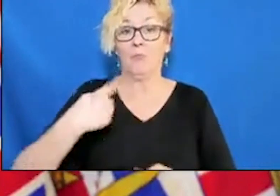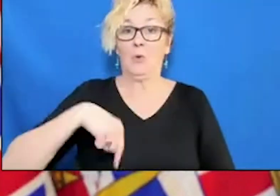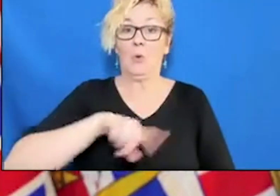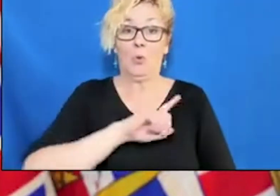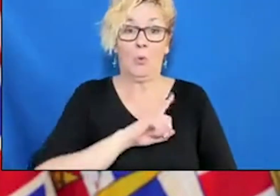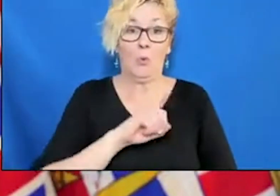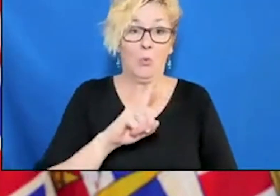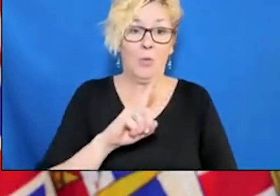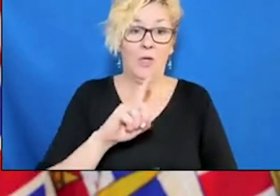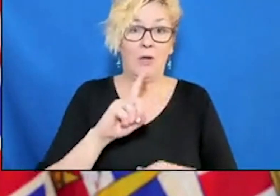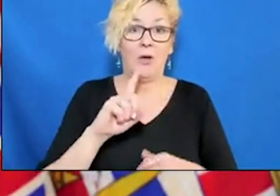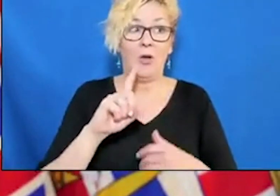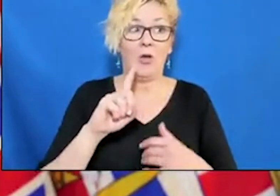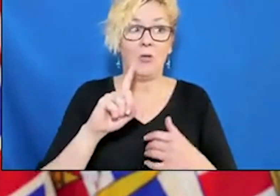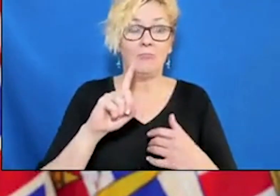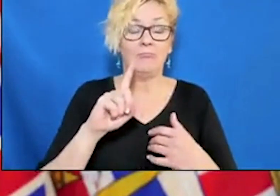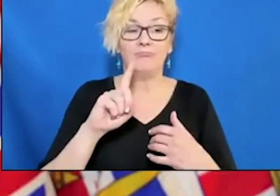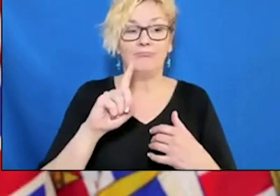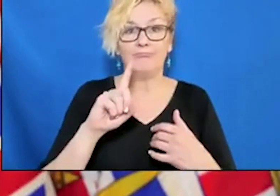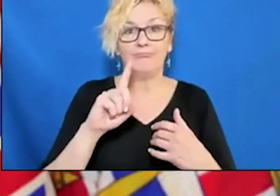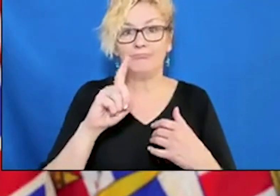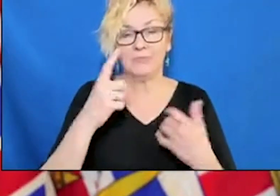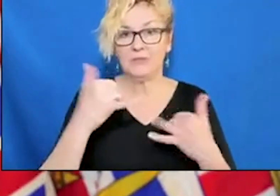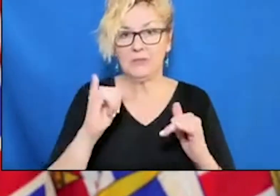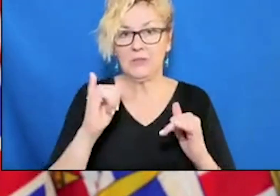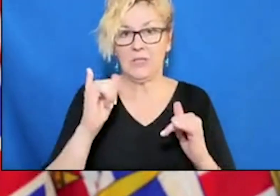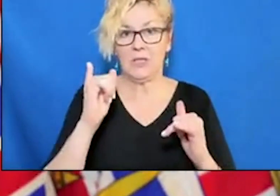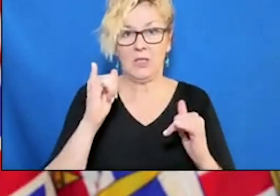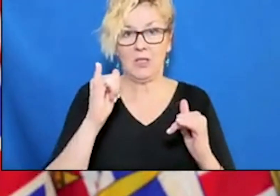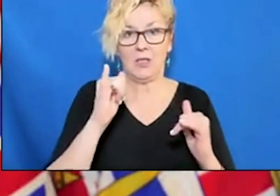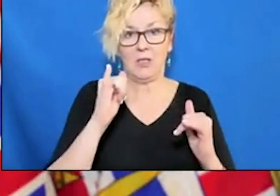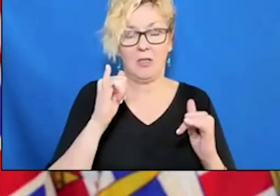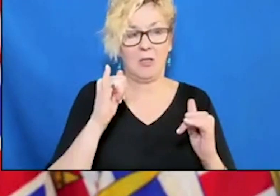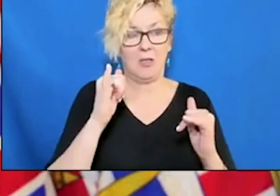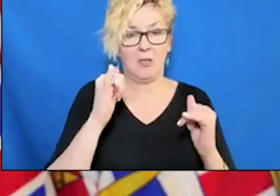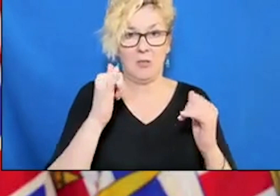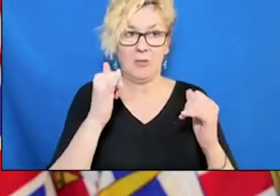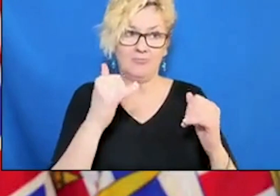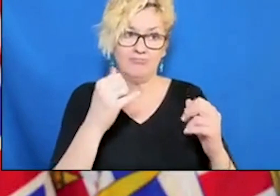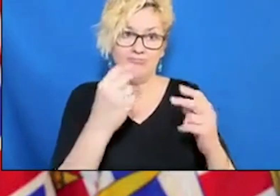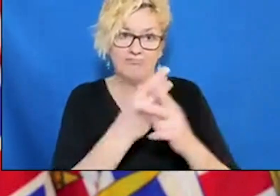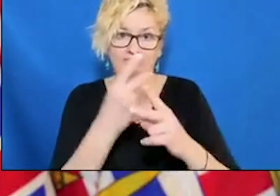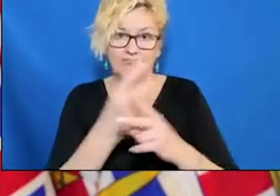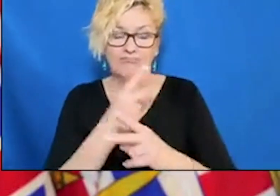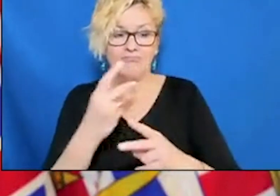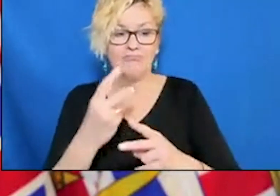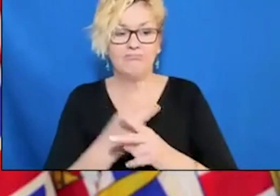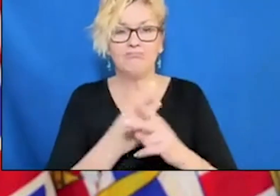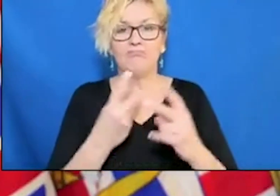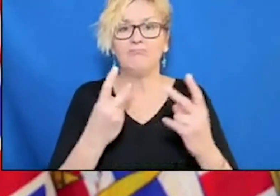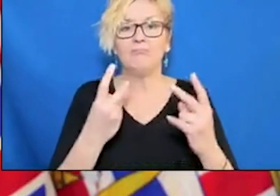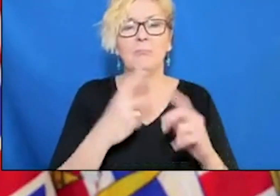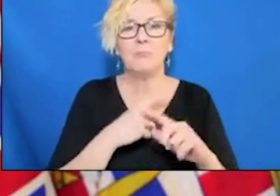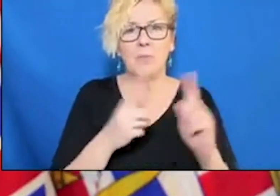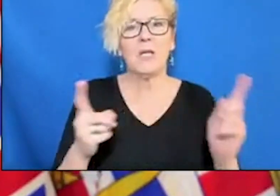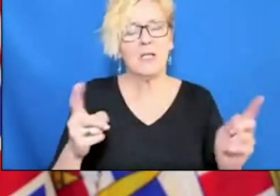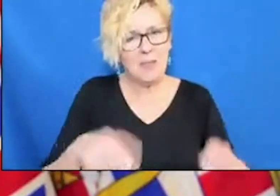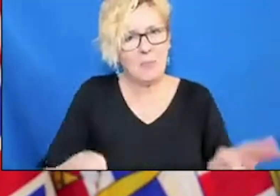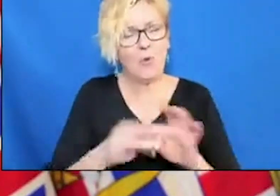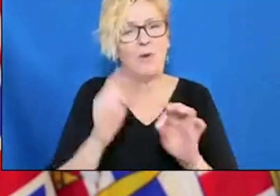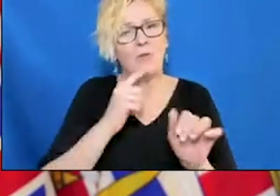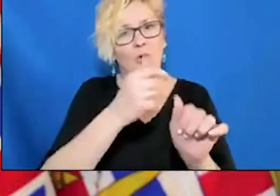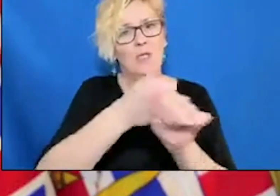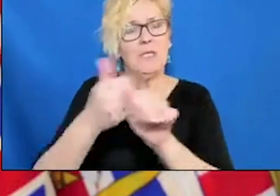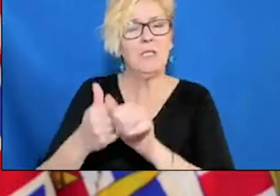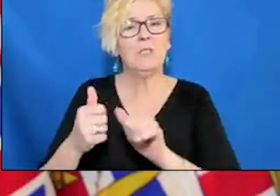be consistently. We've talked about, what types of things can we do that will make a difference, and where we're seeing